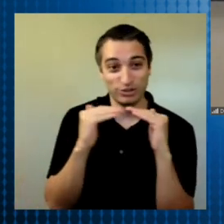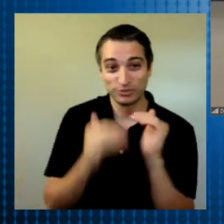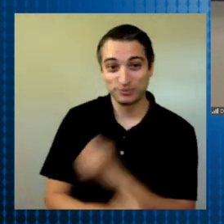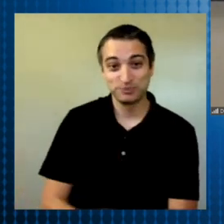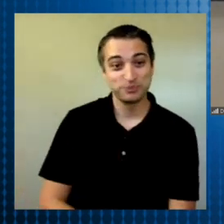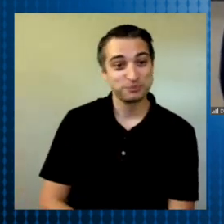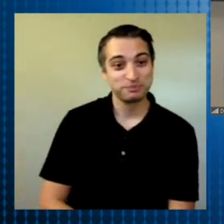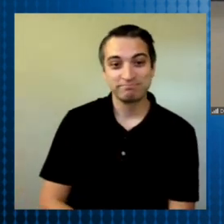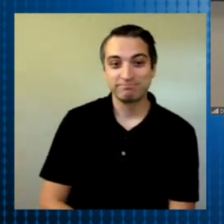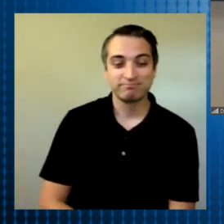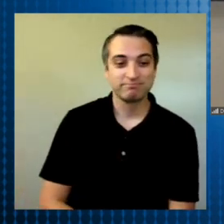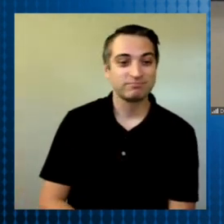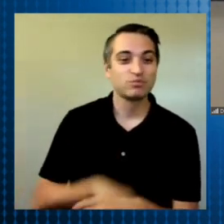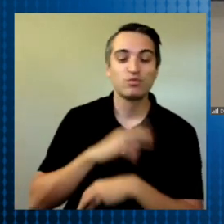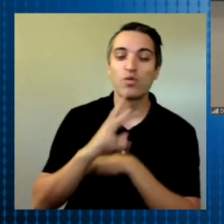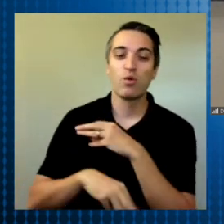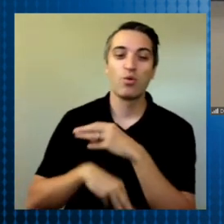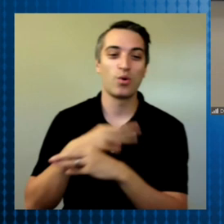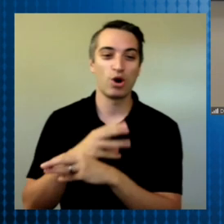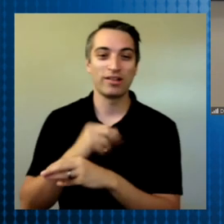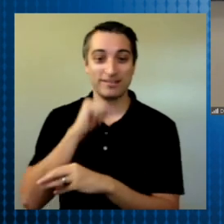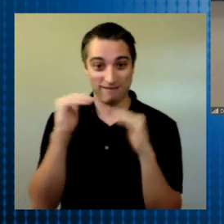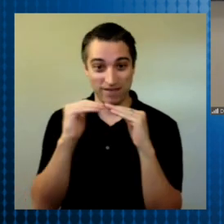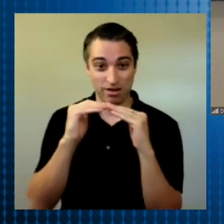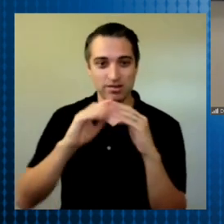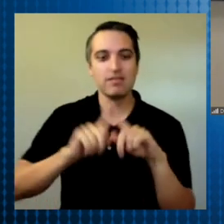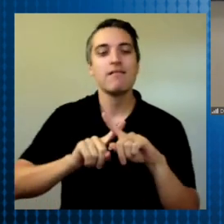The world is not fair, but God is.